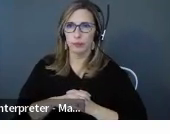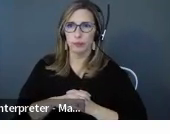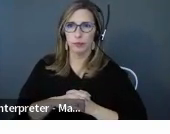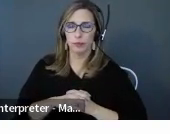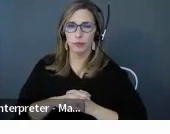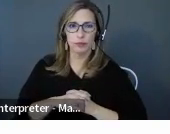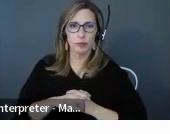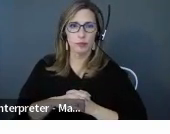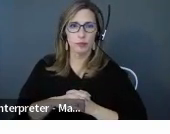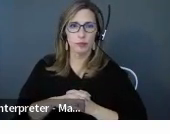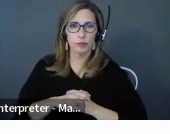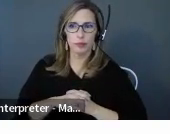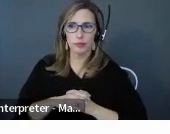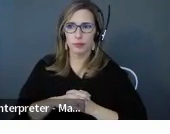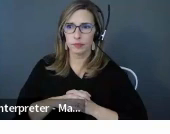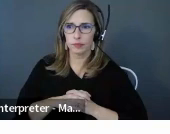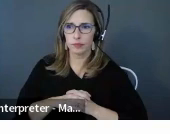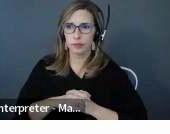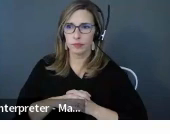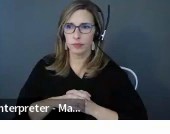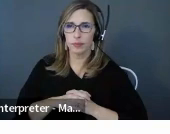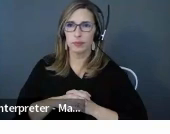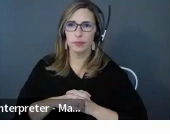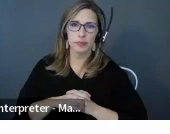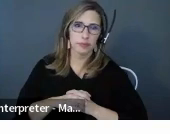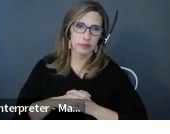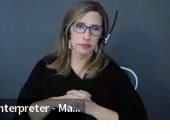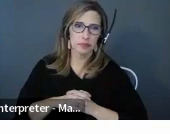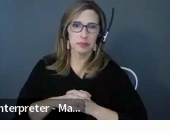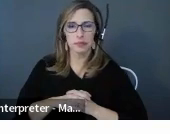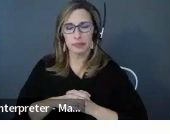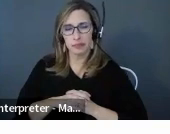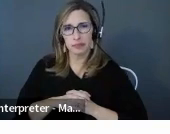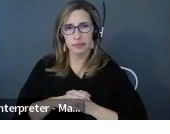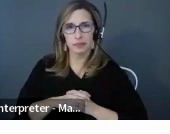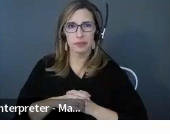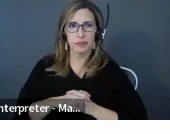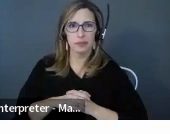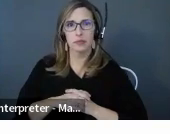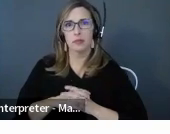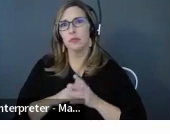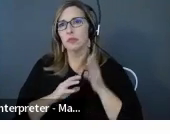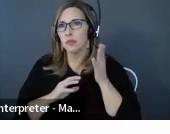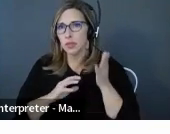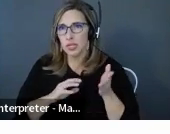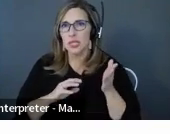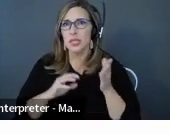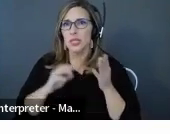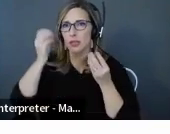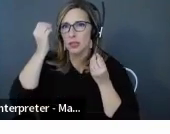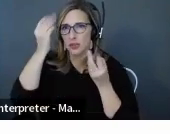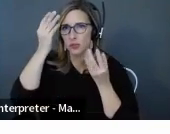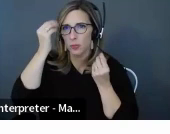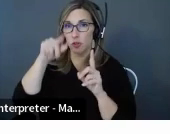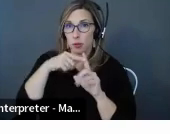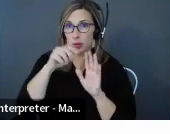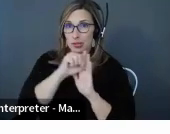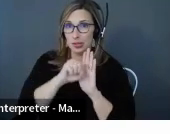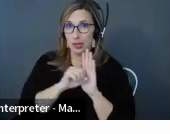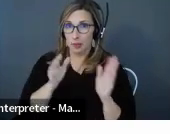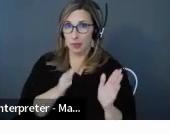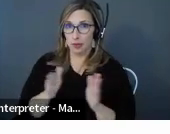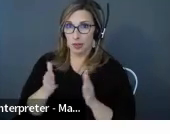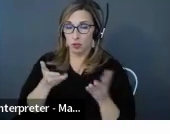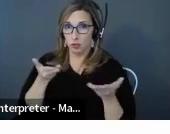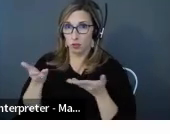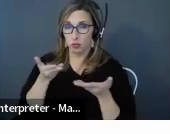All right, so this is some information on state plan services. State plan